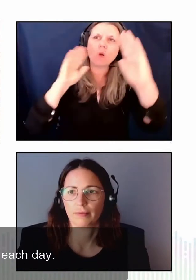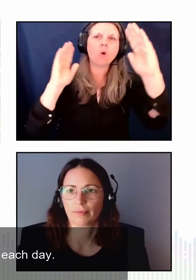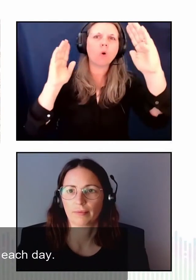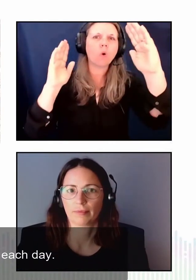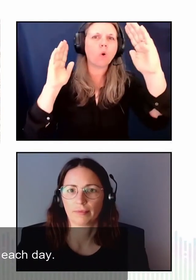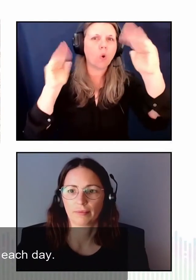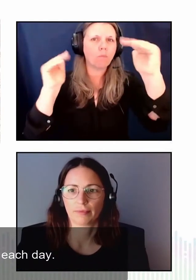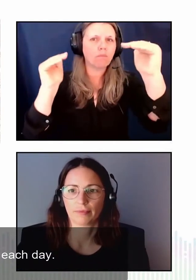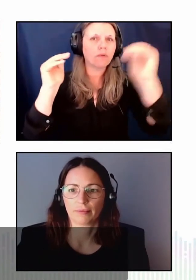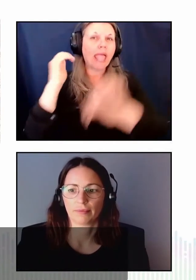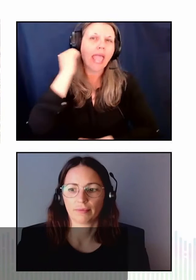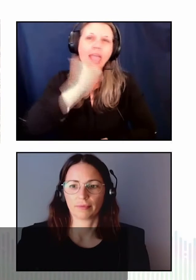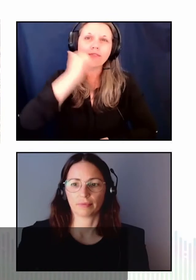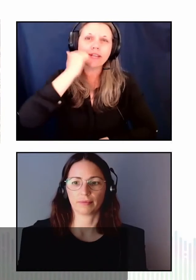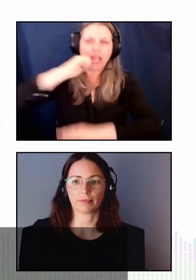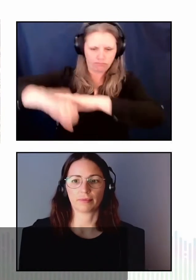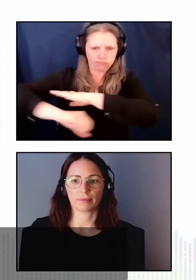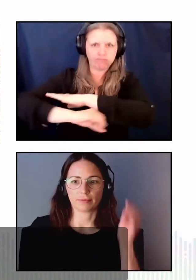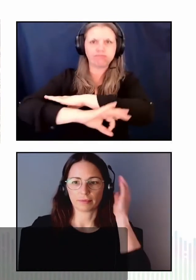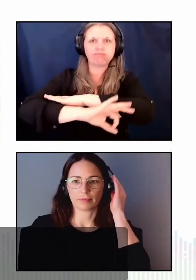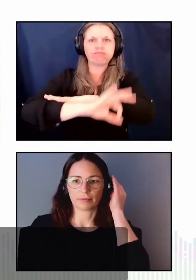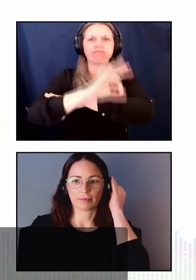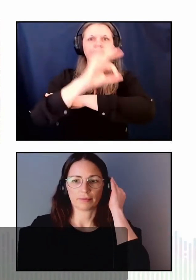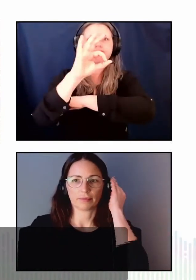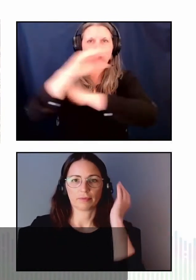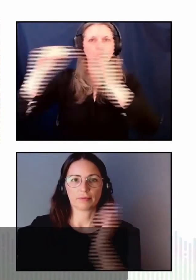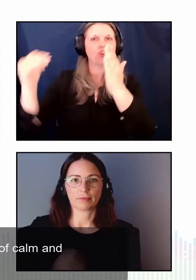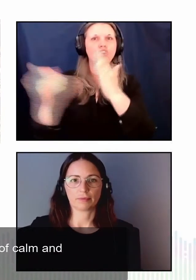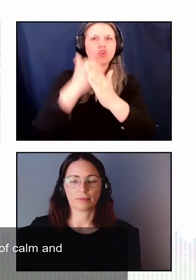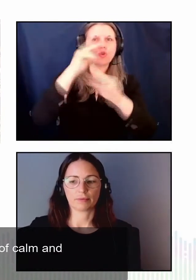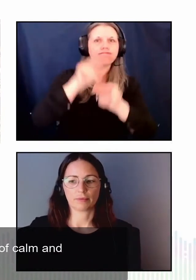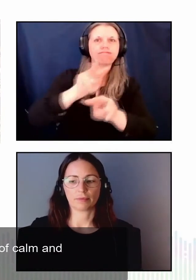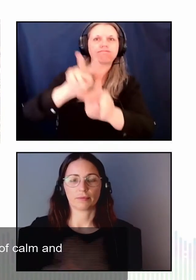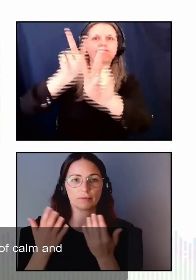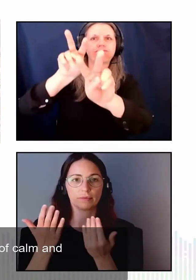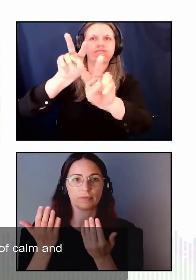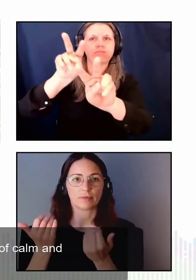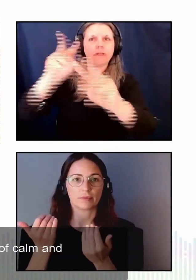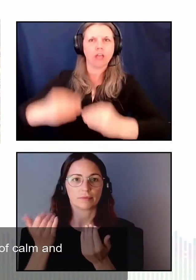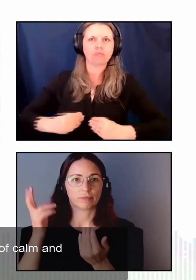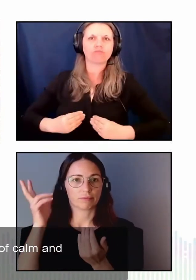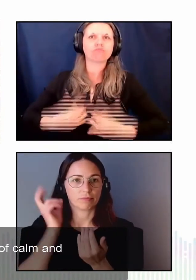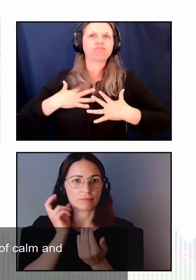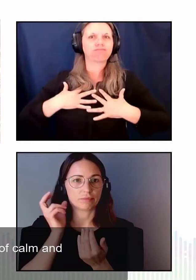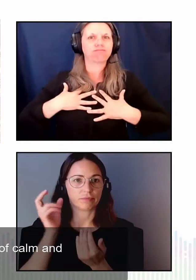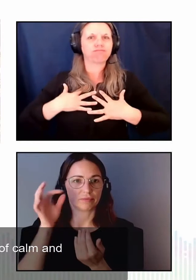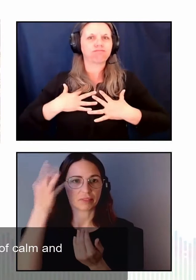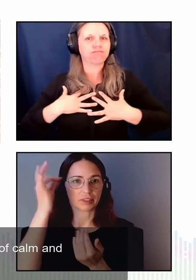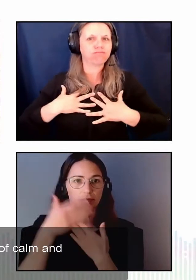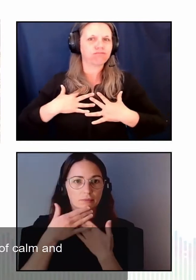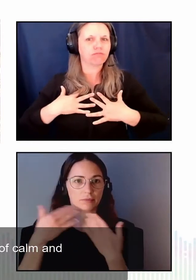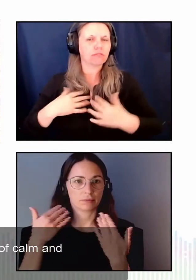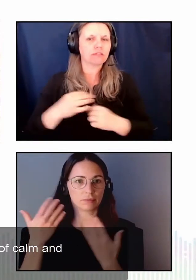each day. And we look to that light for hope and for inspiration and for